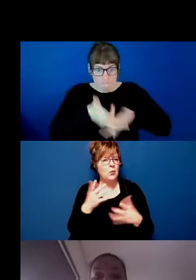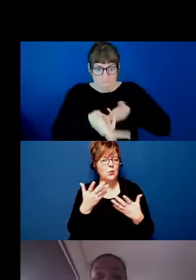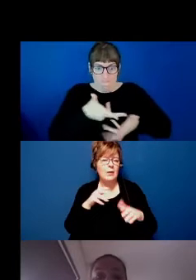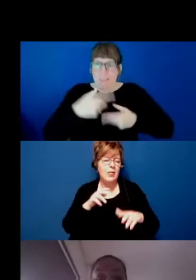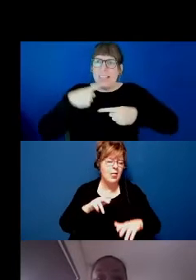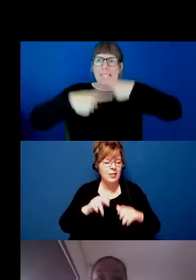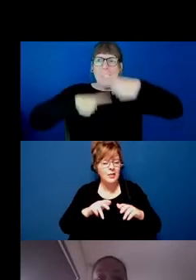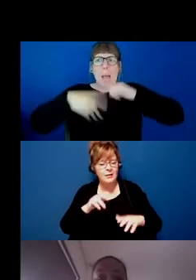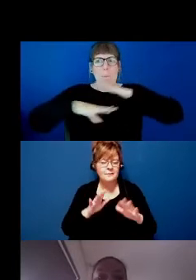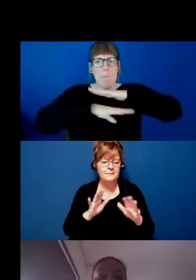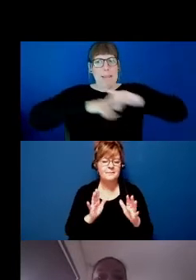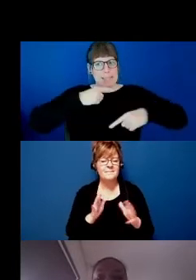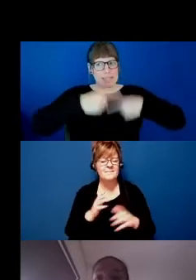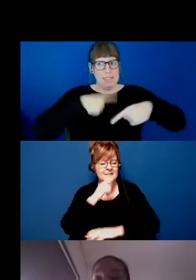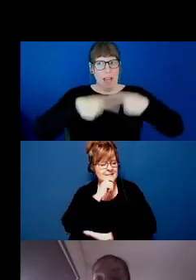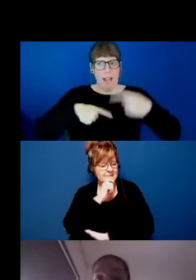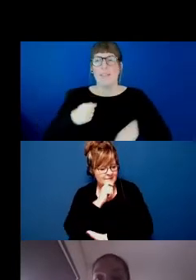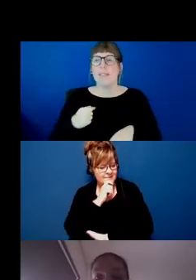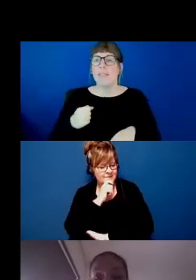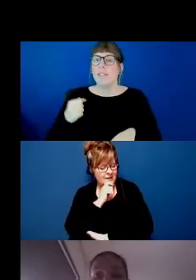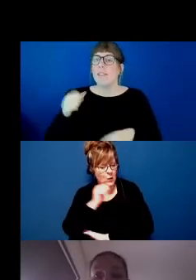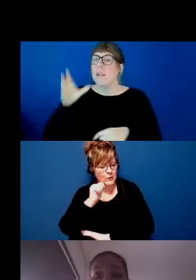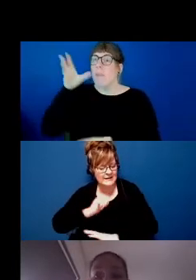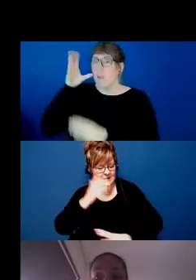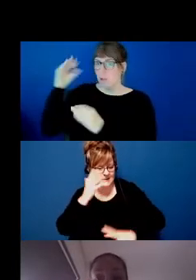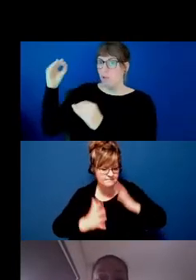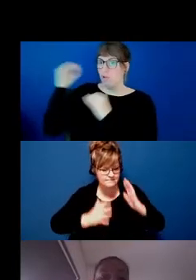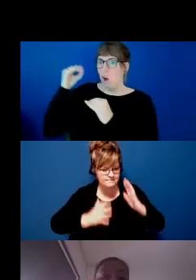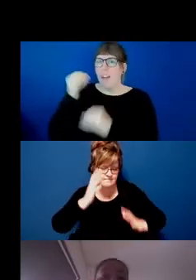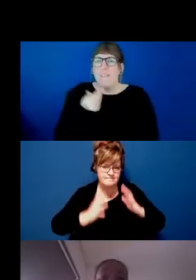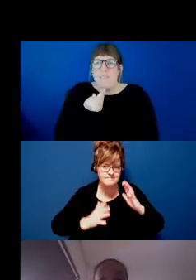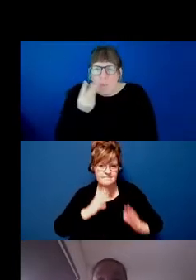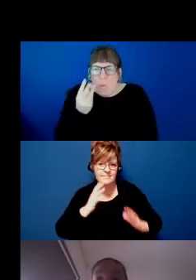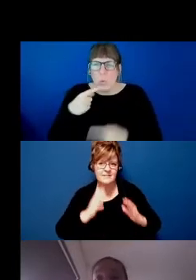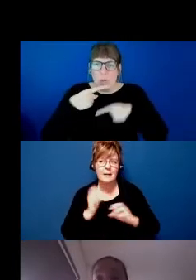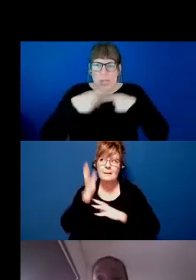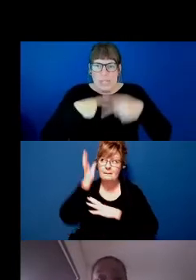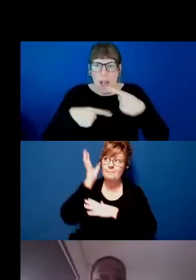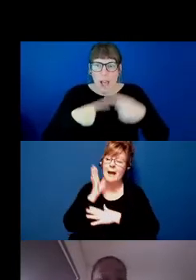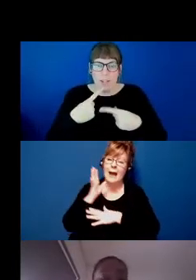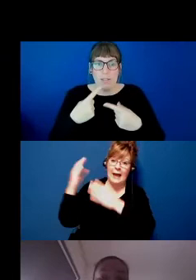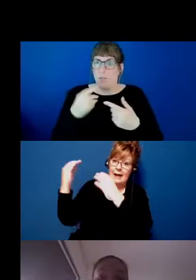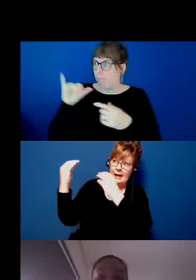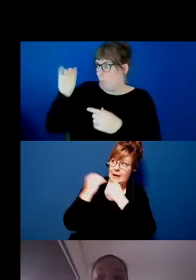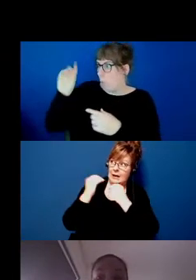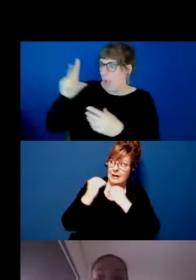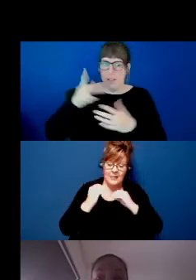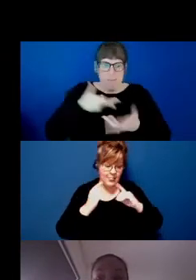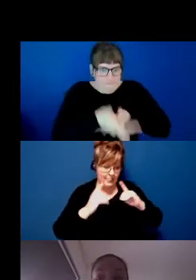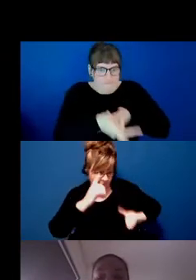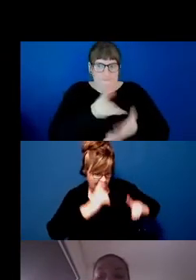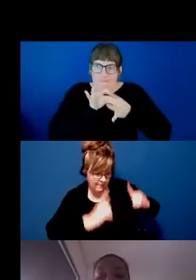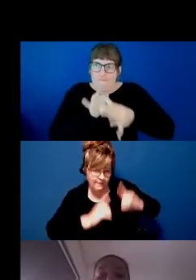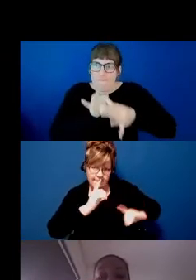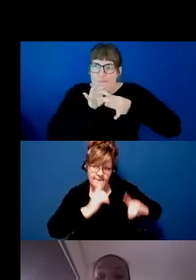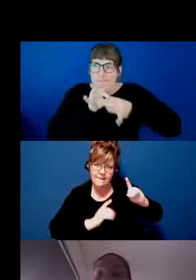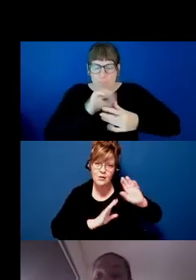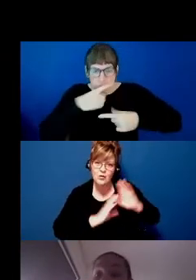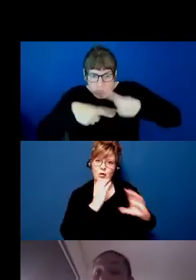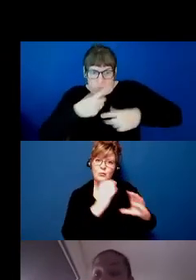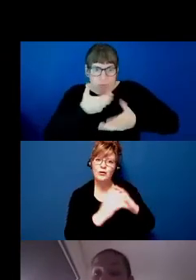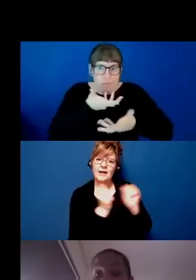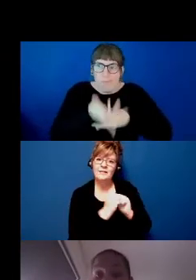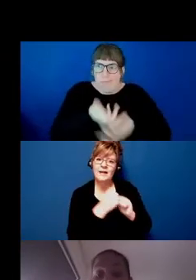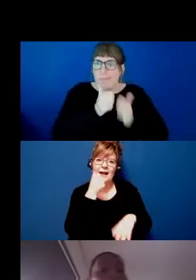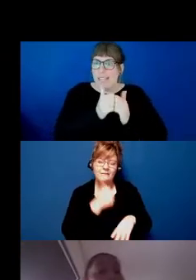Her parents taught me some of the signs that she knew at that time, and that was how I started to develop a rapport with her and be able